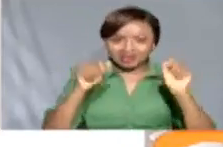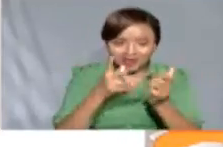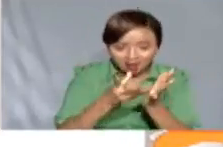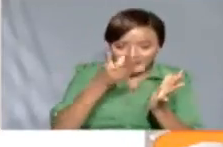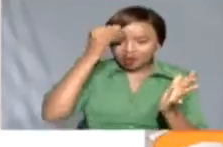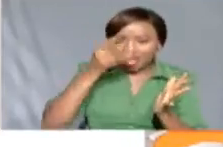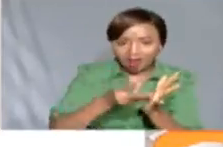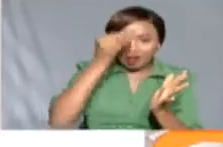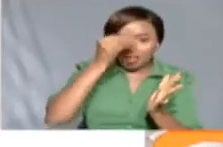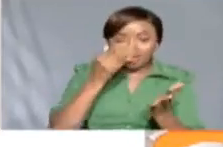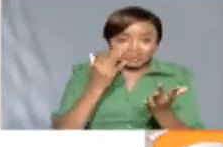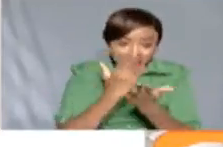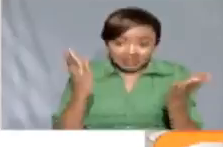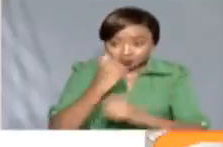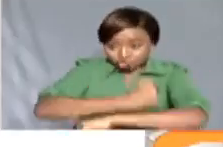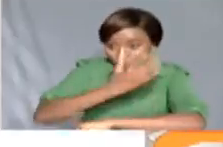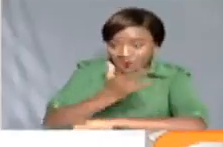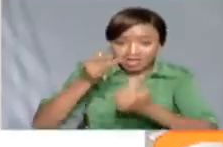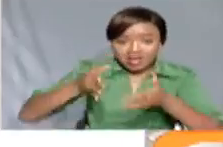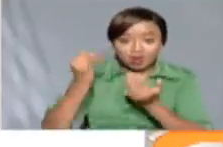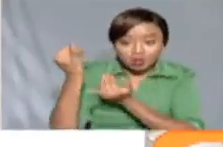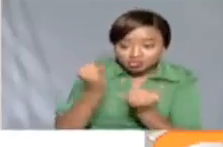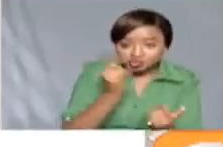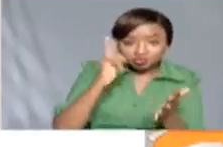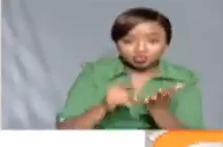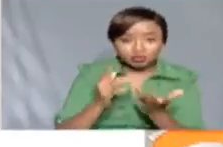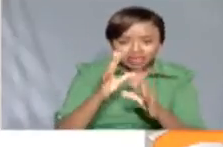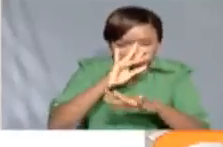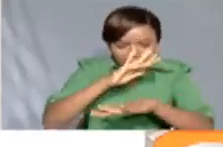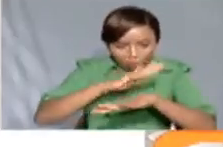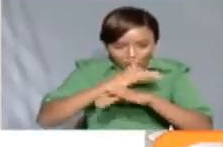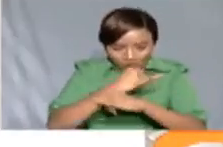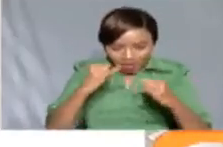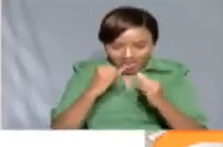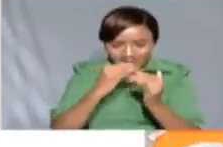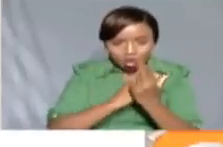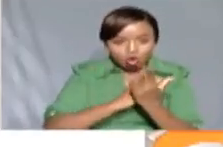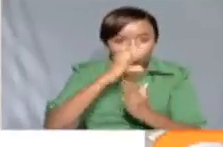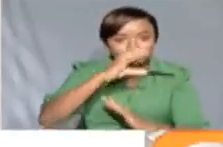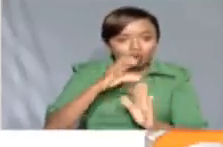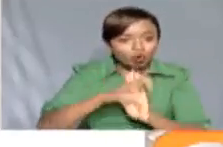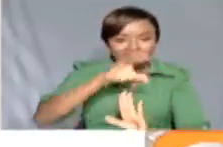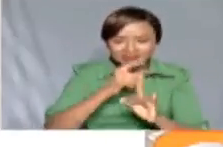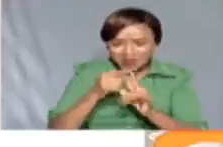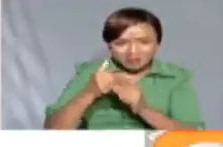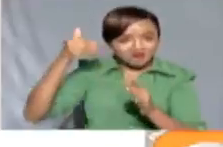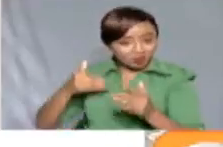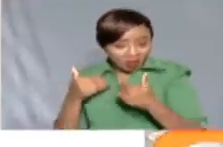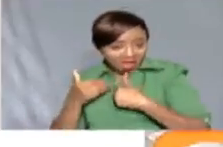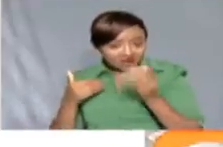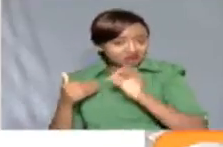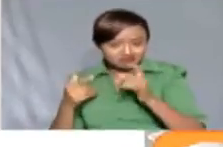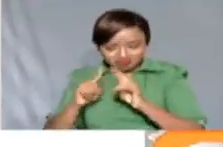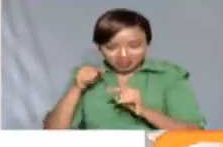Indeed, some learning institutions have now introduced exclusively online courses that never used to exist and which I'm sure